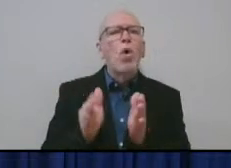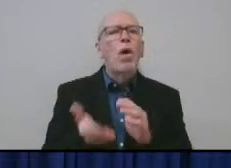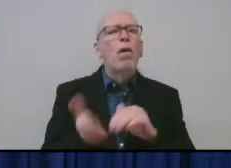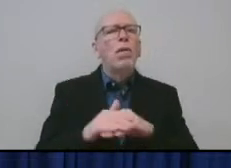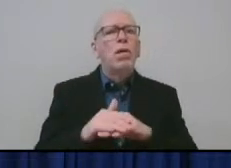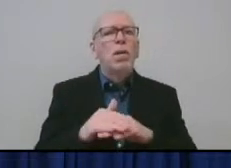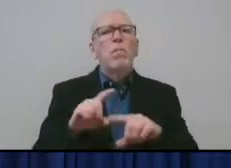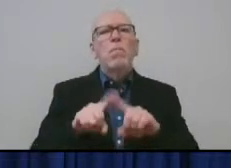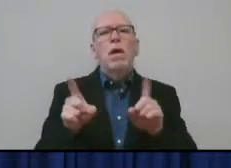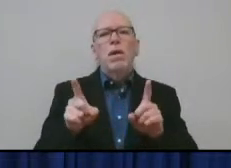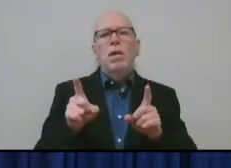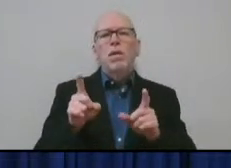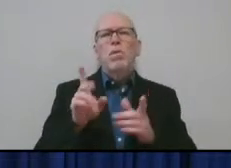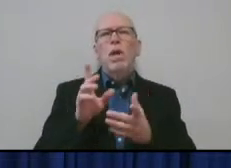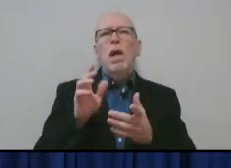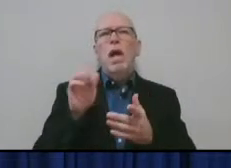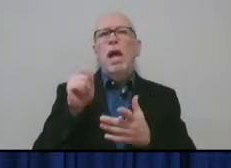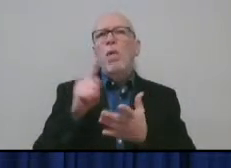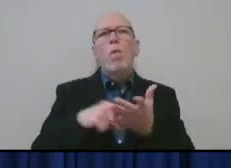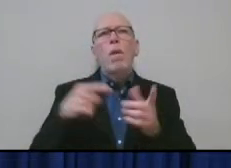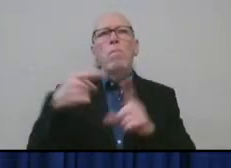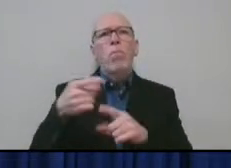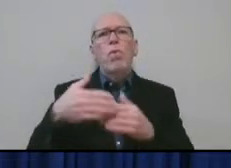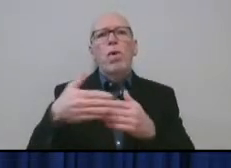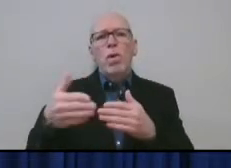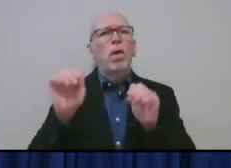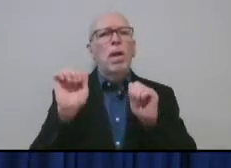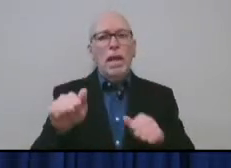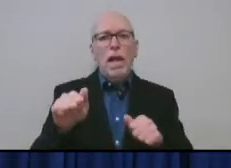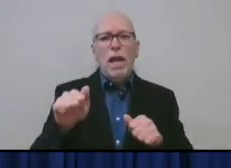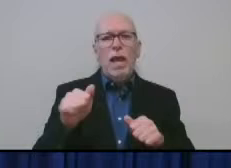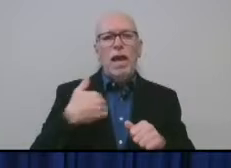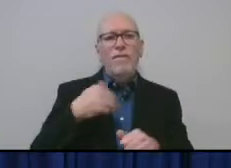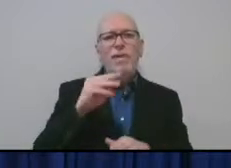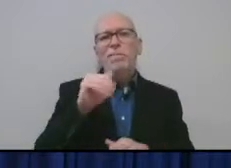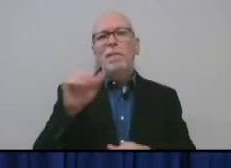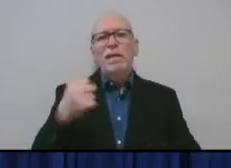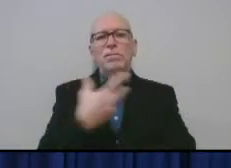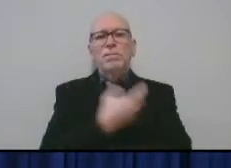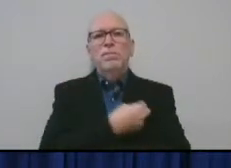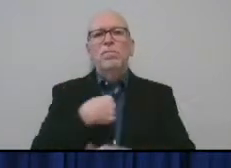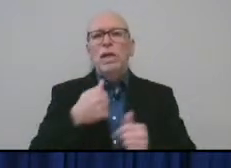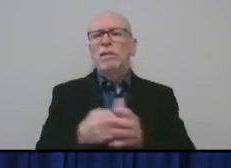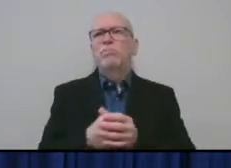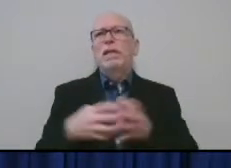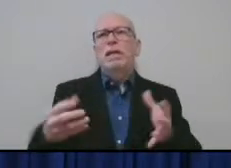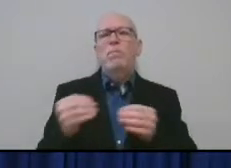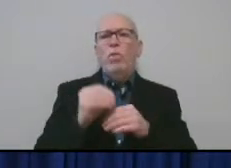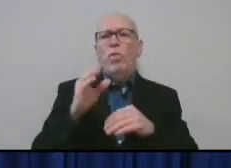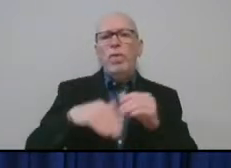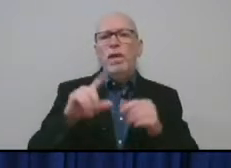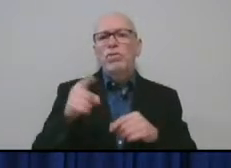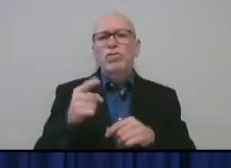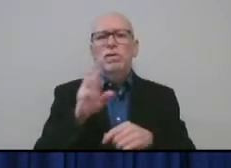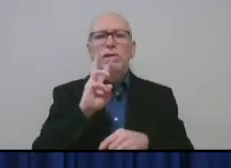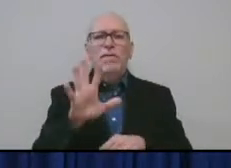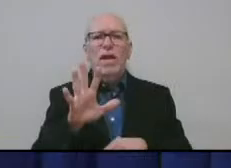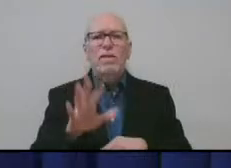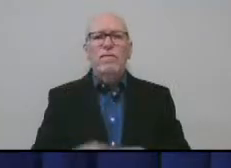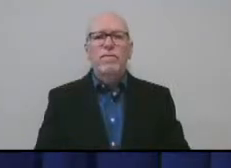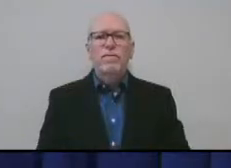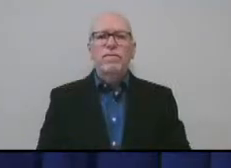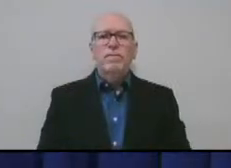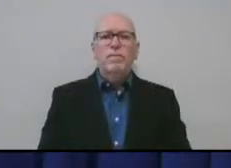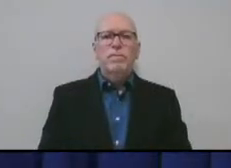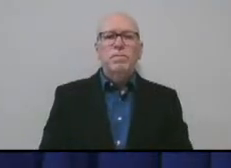What's the point at which that would be practical, or the point at which it would be practical to expand beyond 65-year-olds? Well,